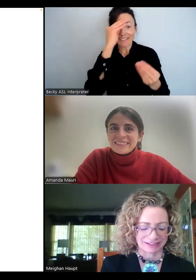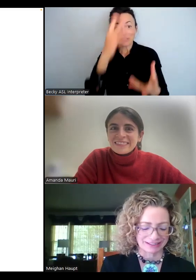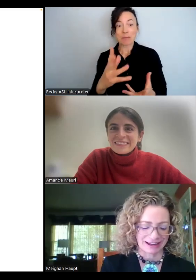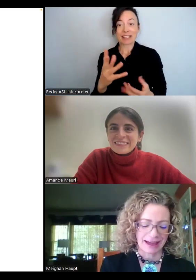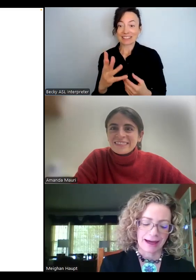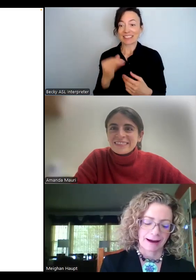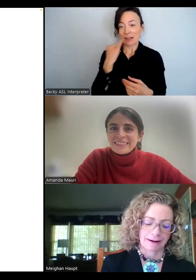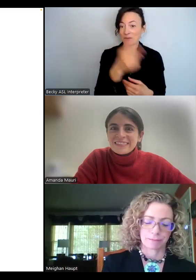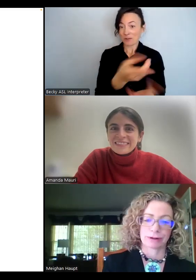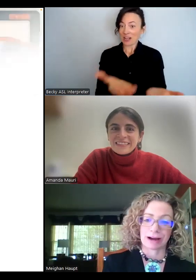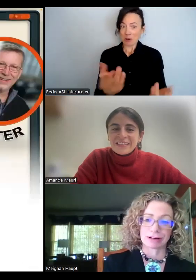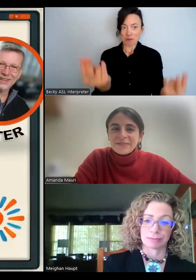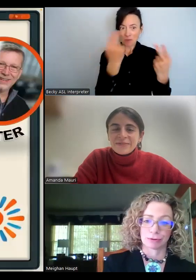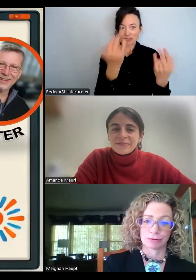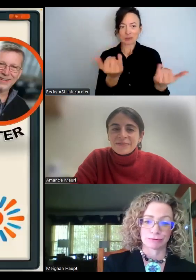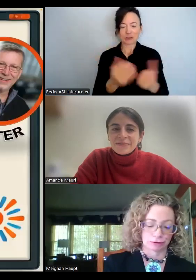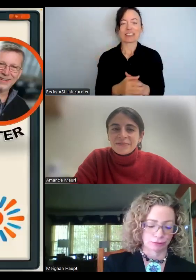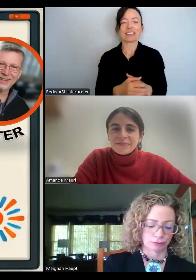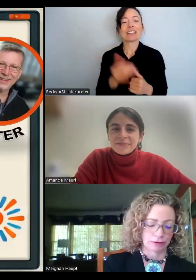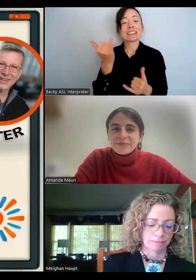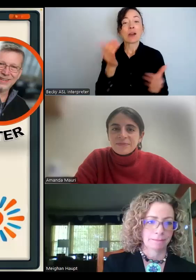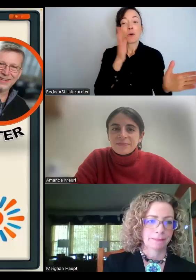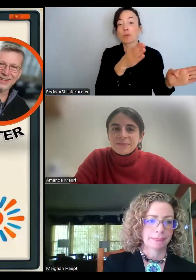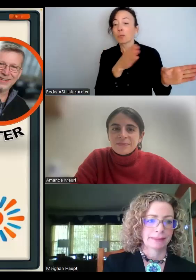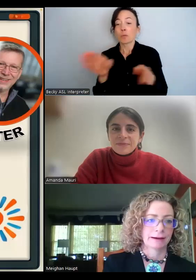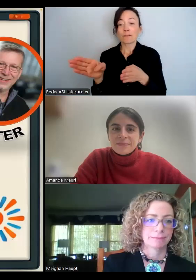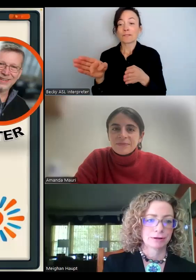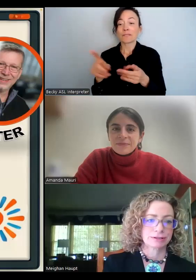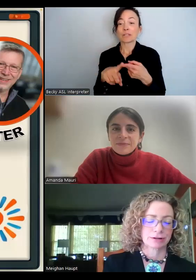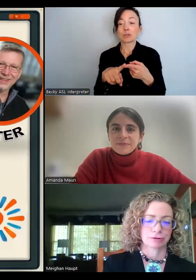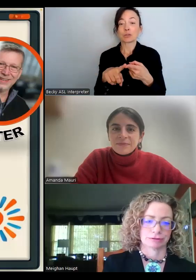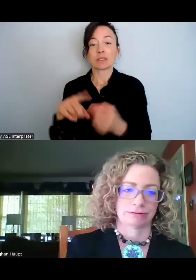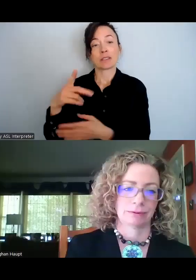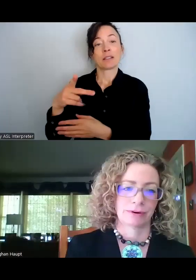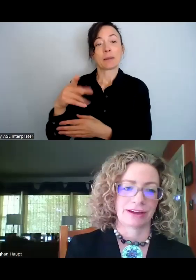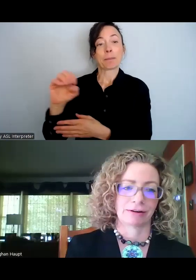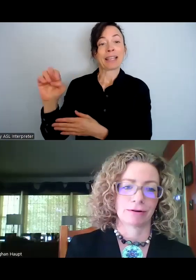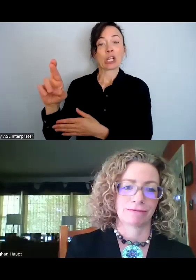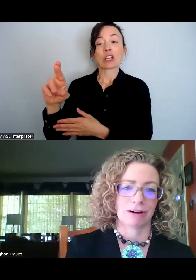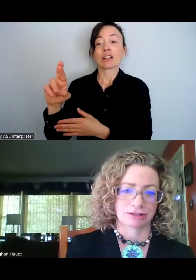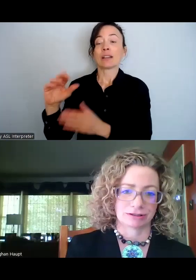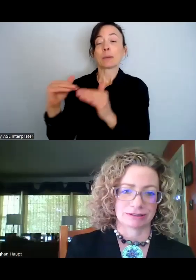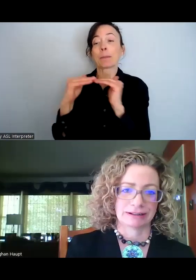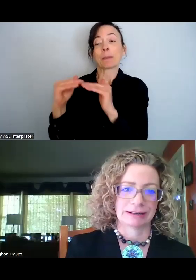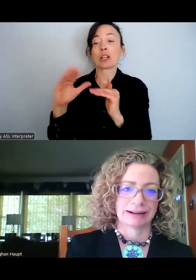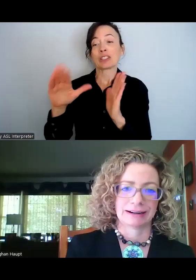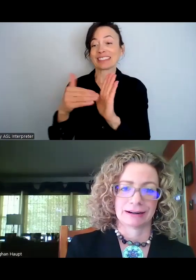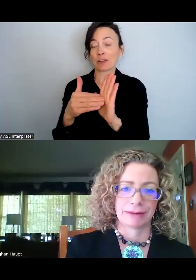watching this. We're now going to move to Peer Central with Arrow